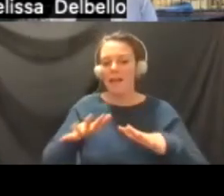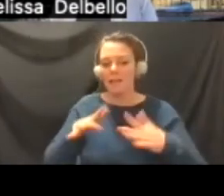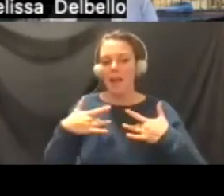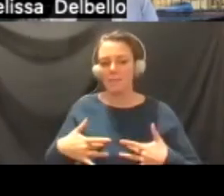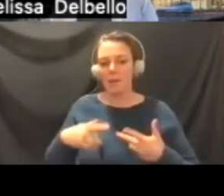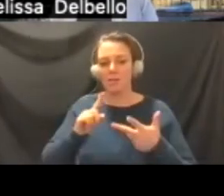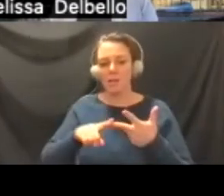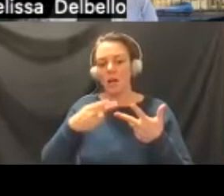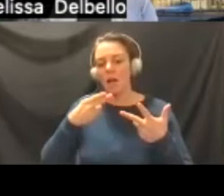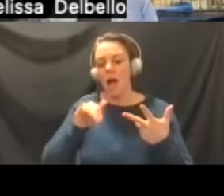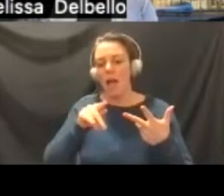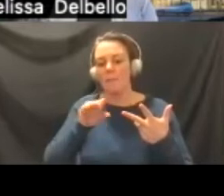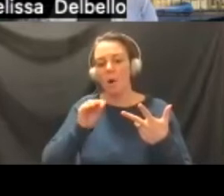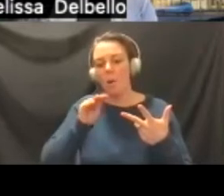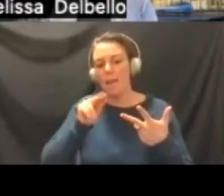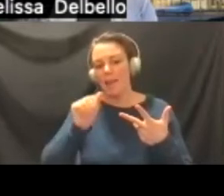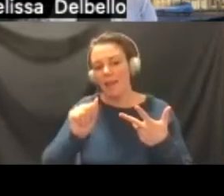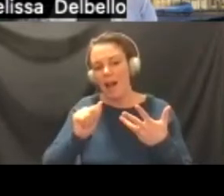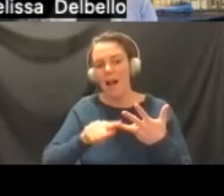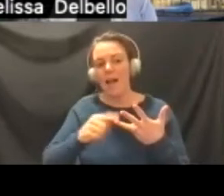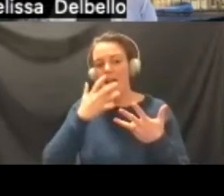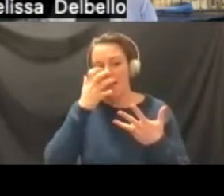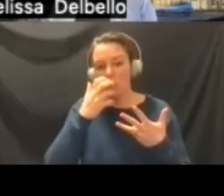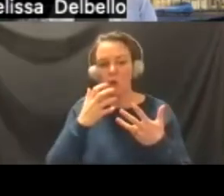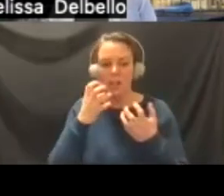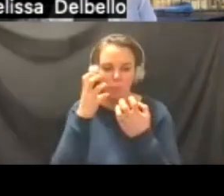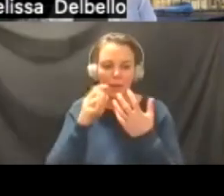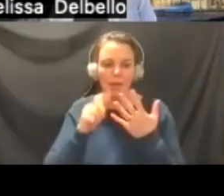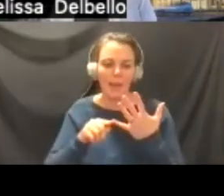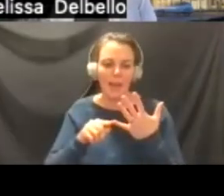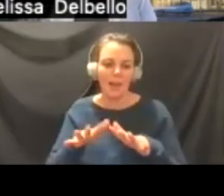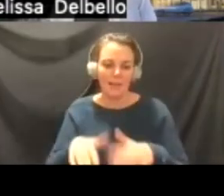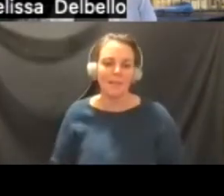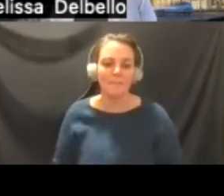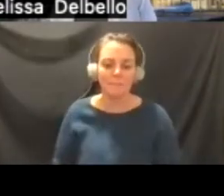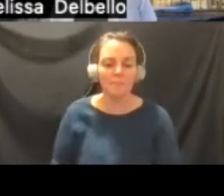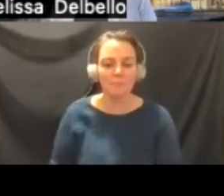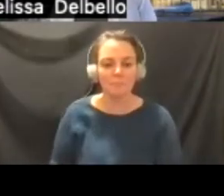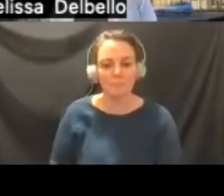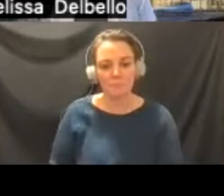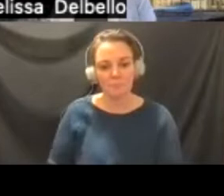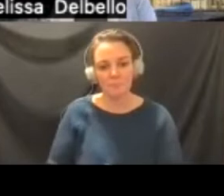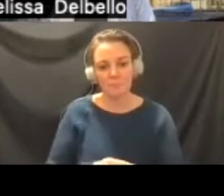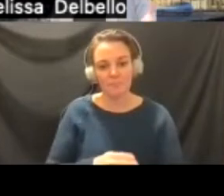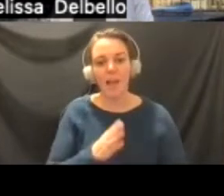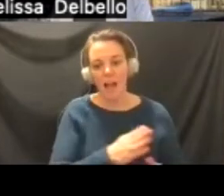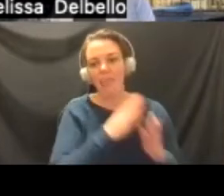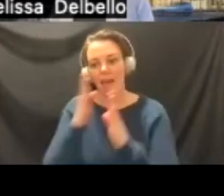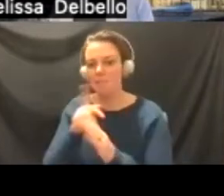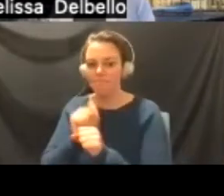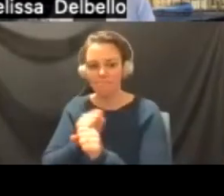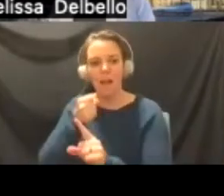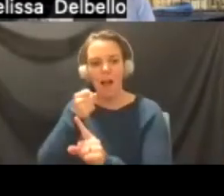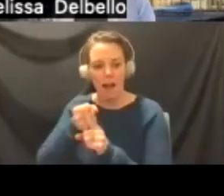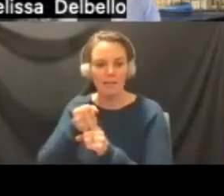depression, hypomania, and the anger and irritability. And then, of course, the onset, stage